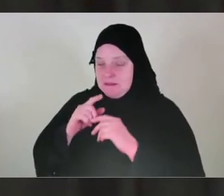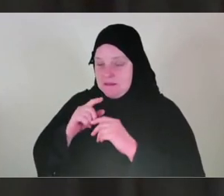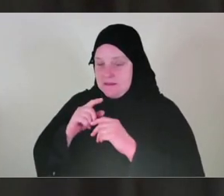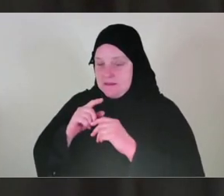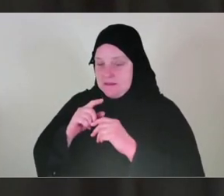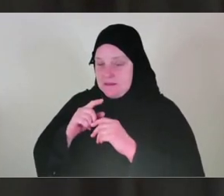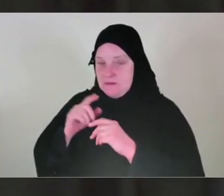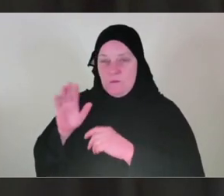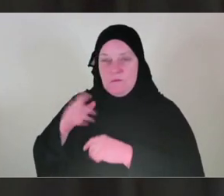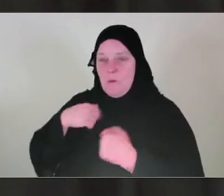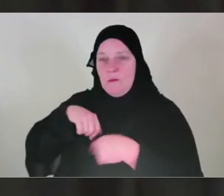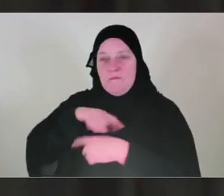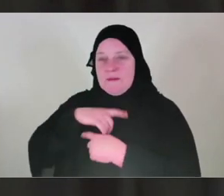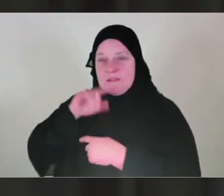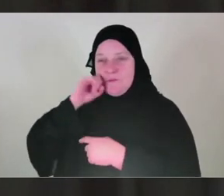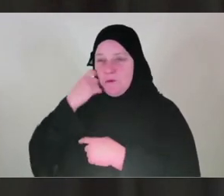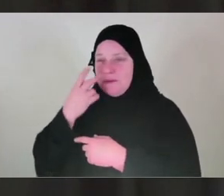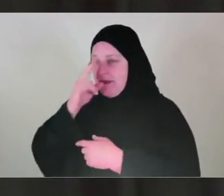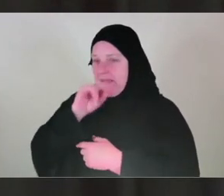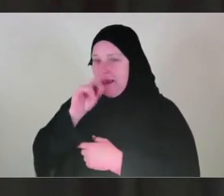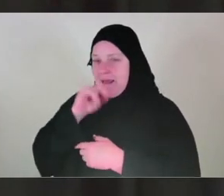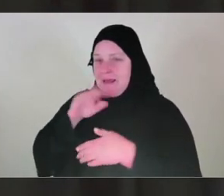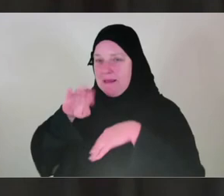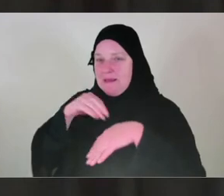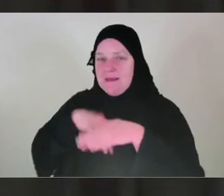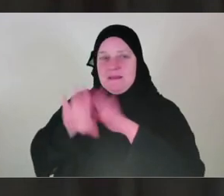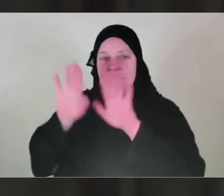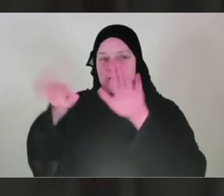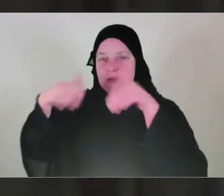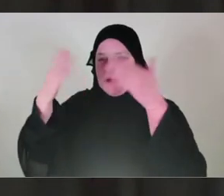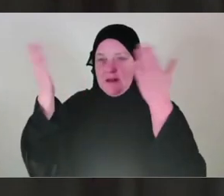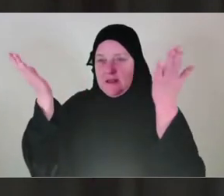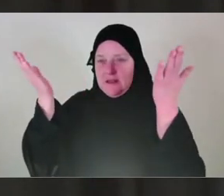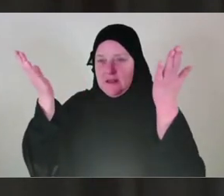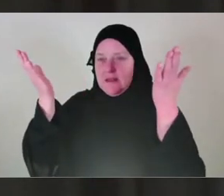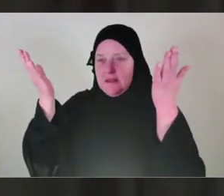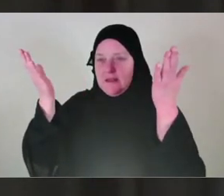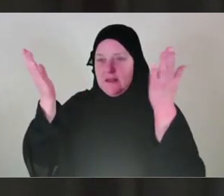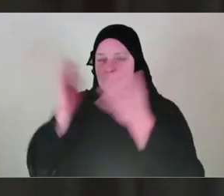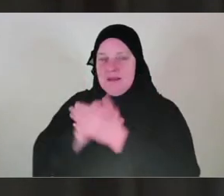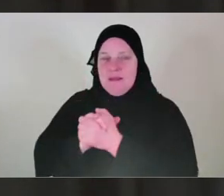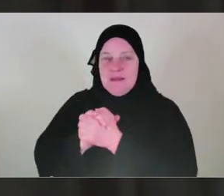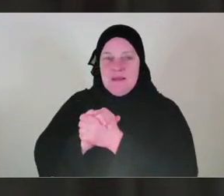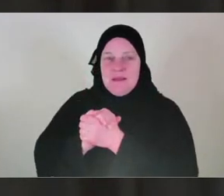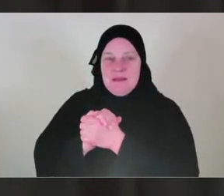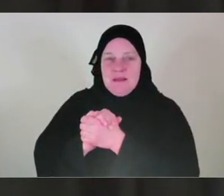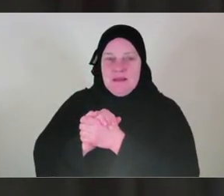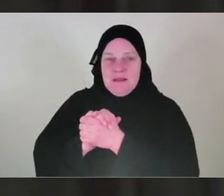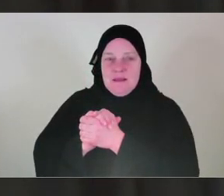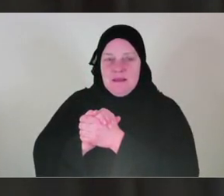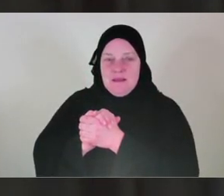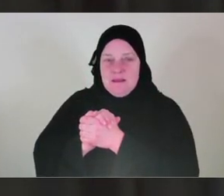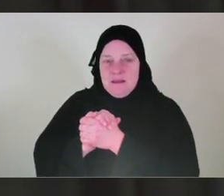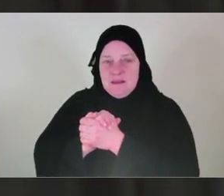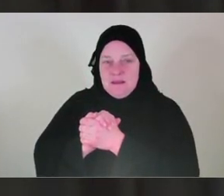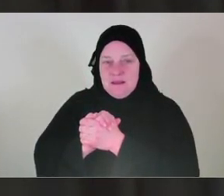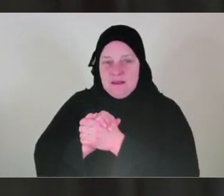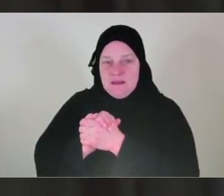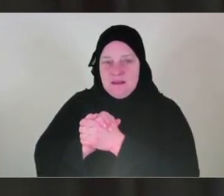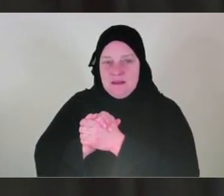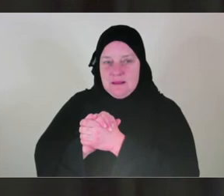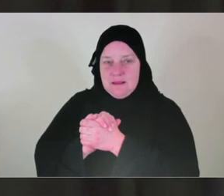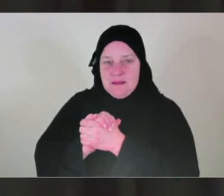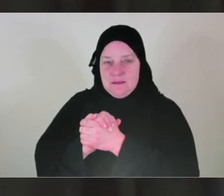by who? He says, Banu Umayyah. Why did he say this? What does Banu Abbas think of Banu Umayyah? They hate Banu